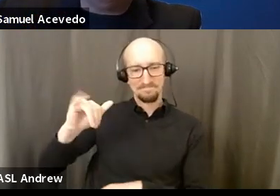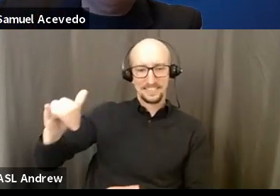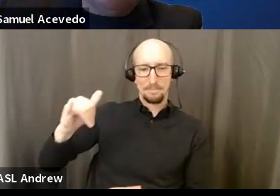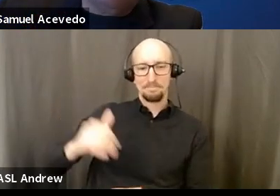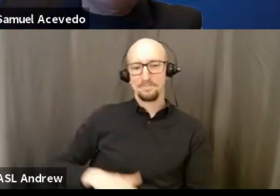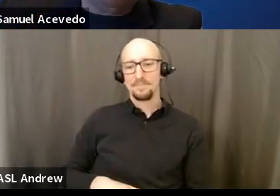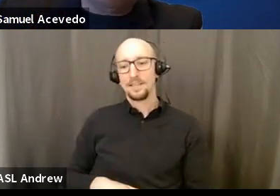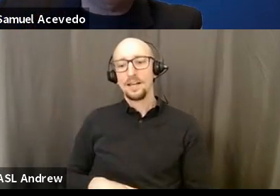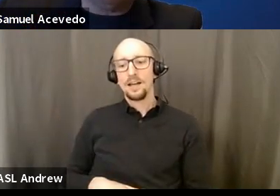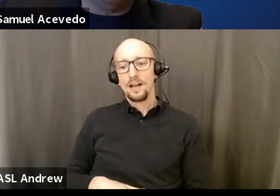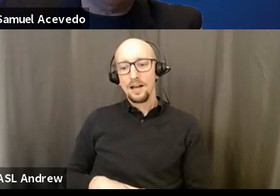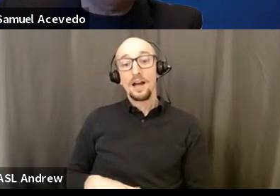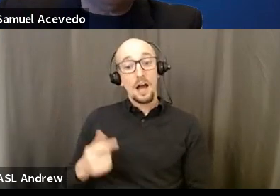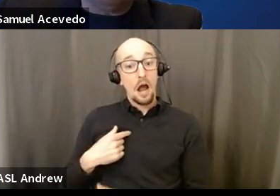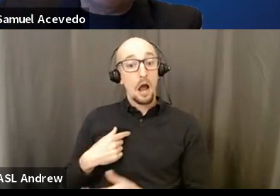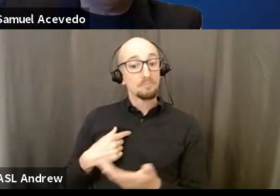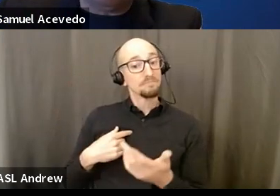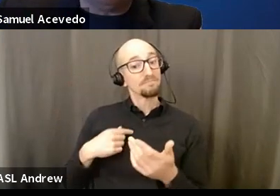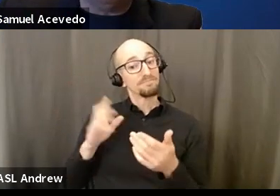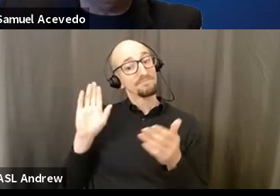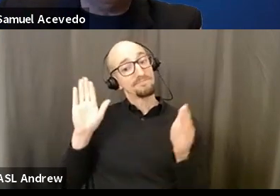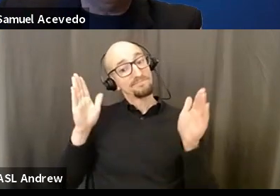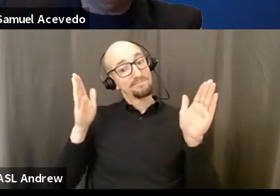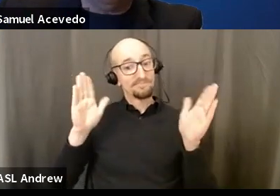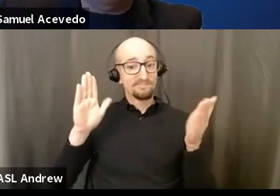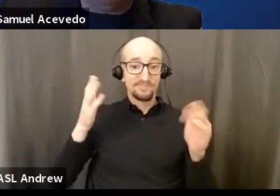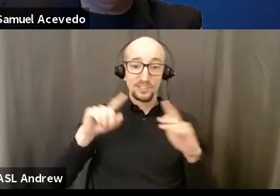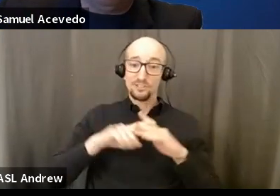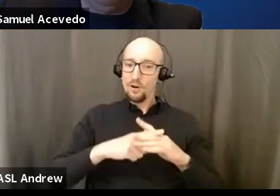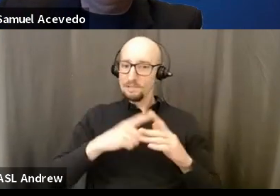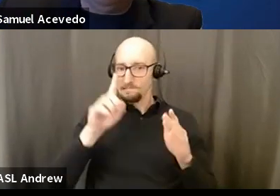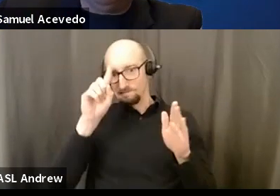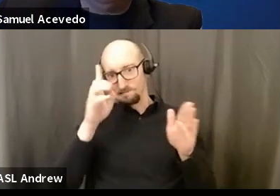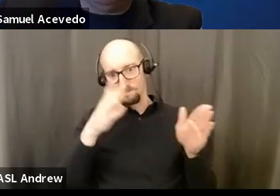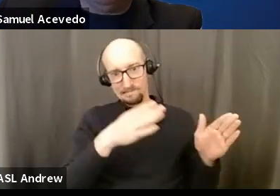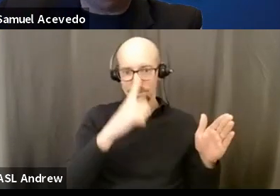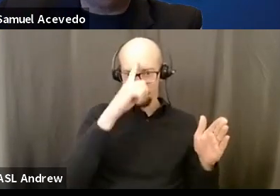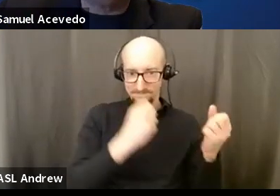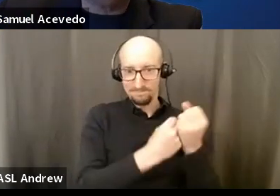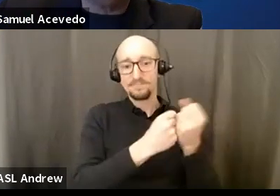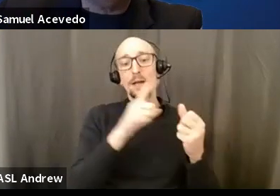and I am congealing around thoughts around an assessment and lottery and